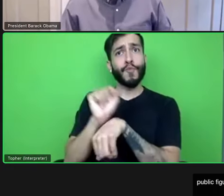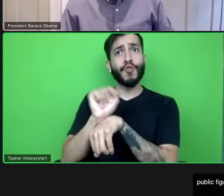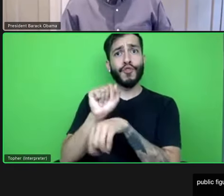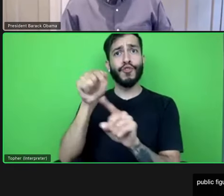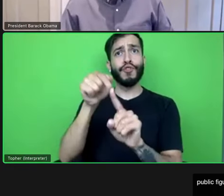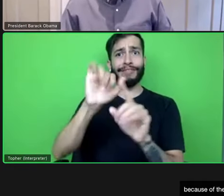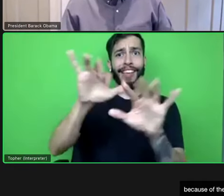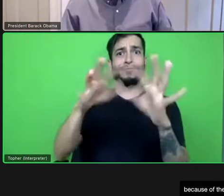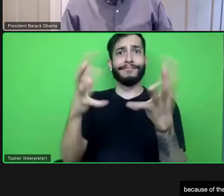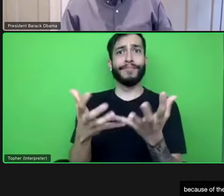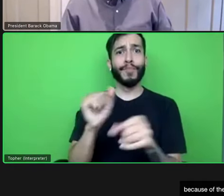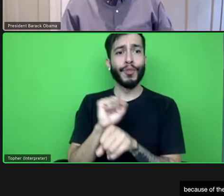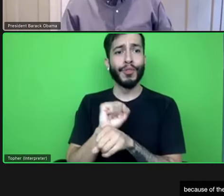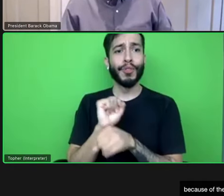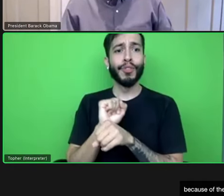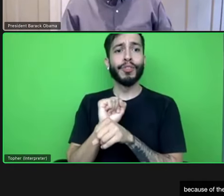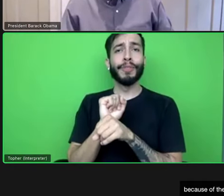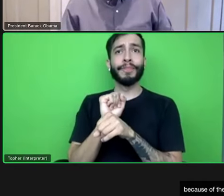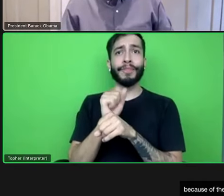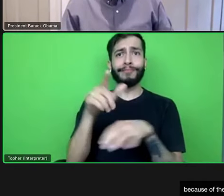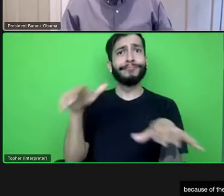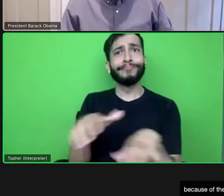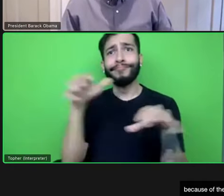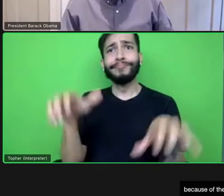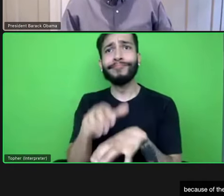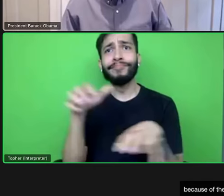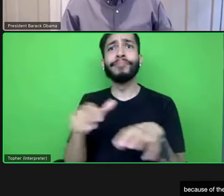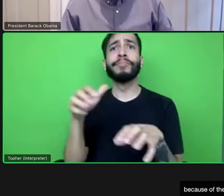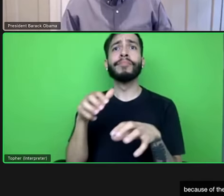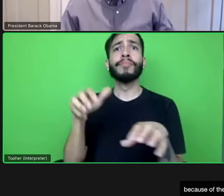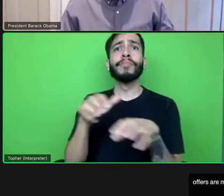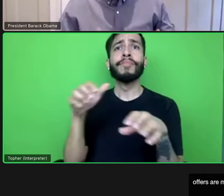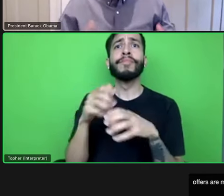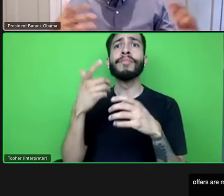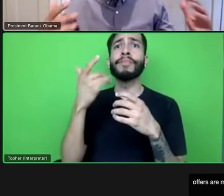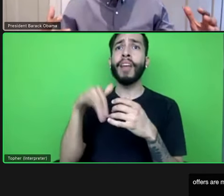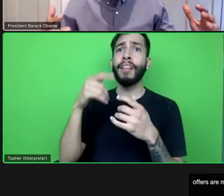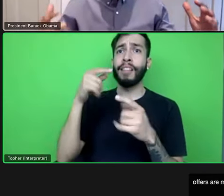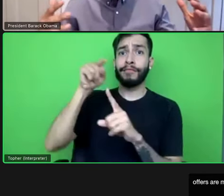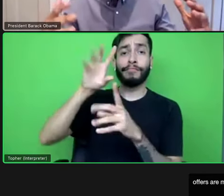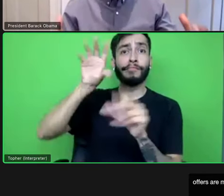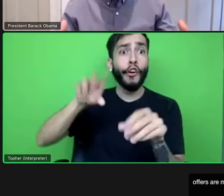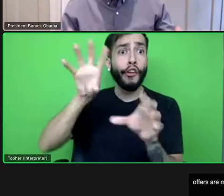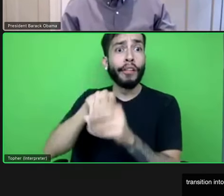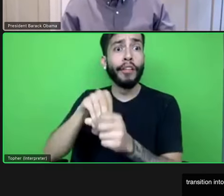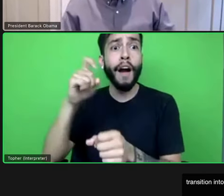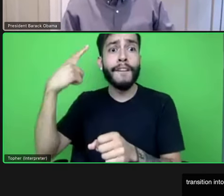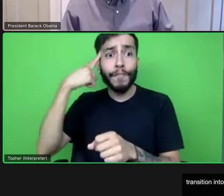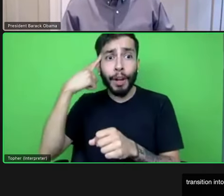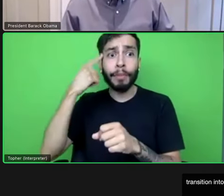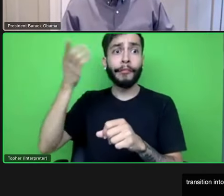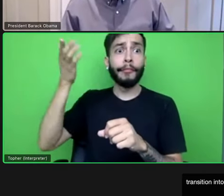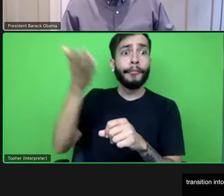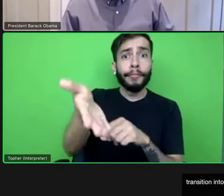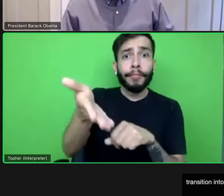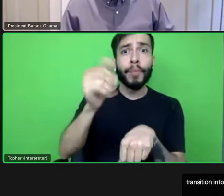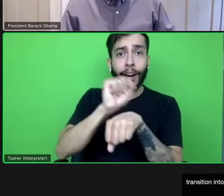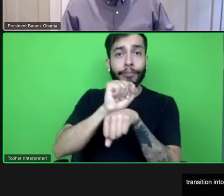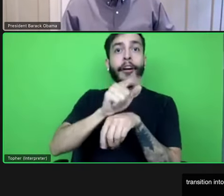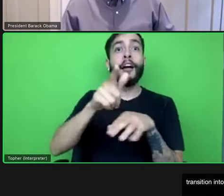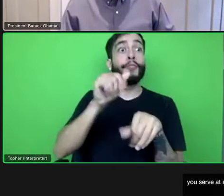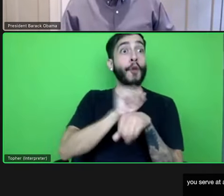offers are made for you to transition into government, and you serve at a variety of levels in some really